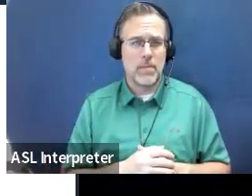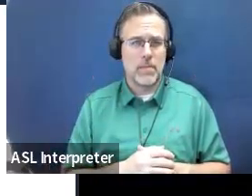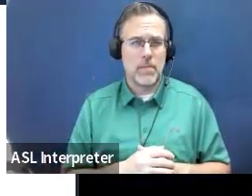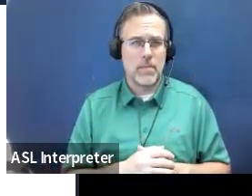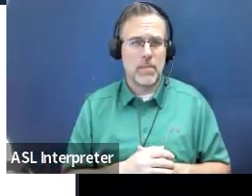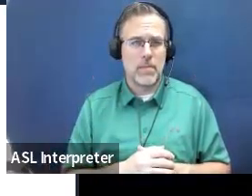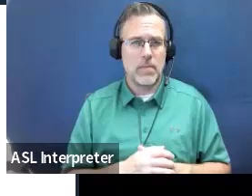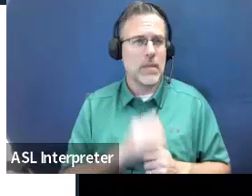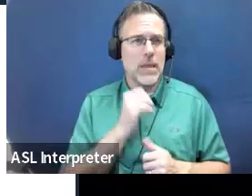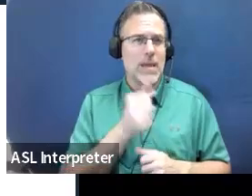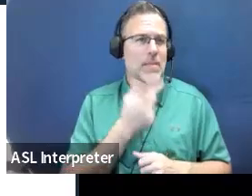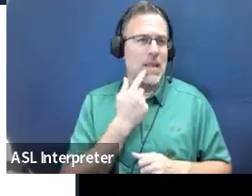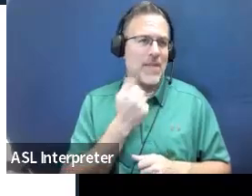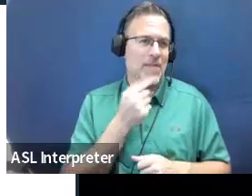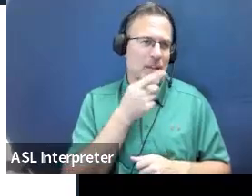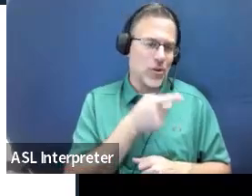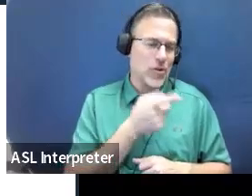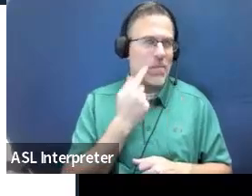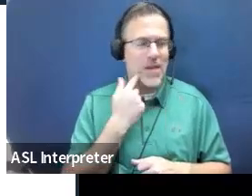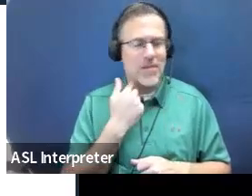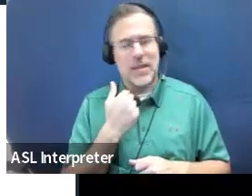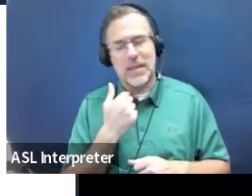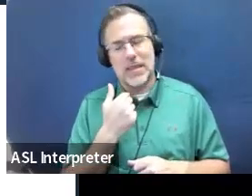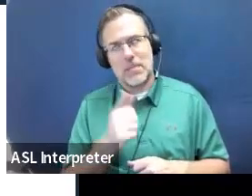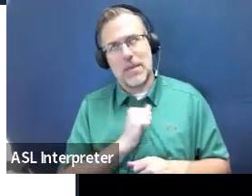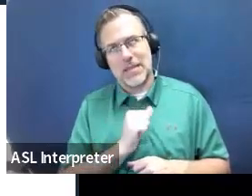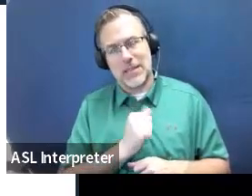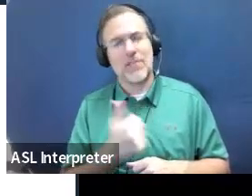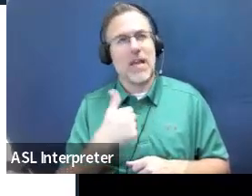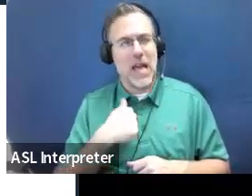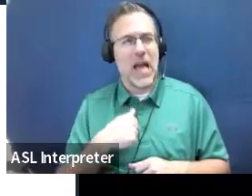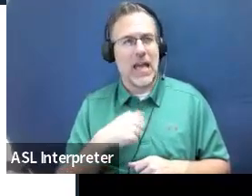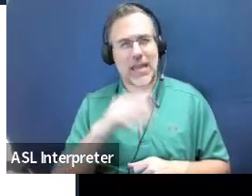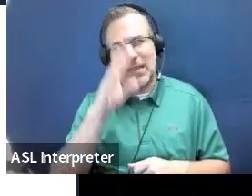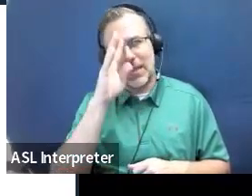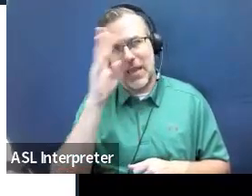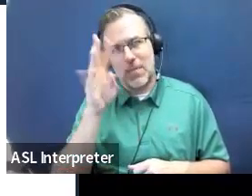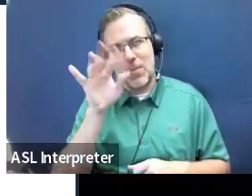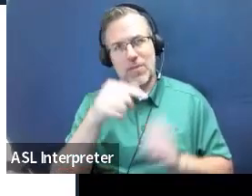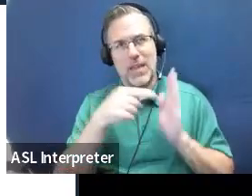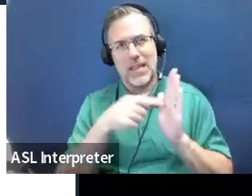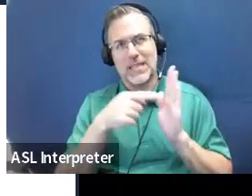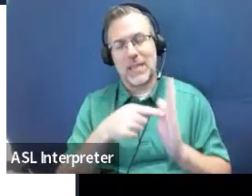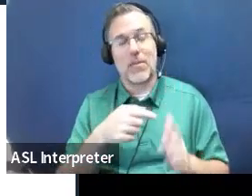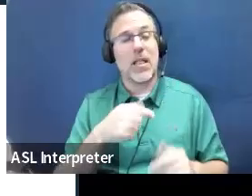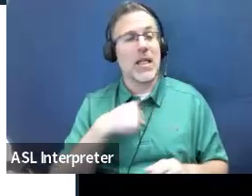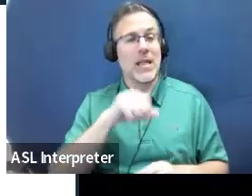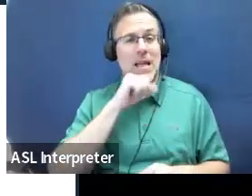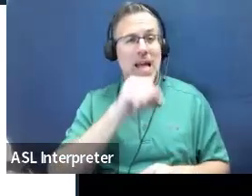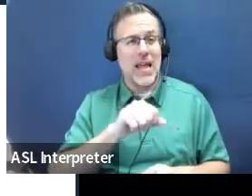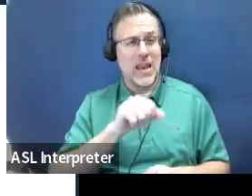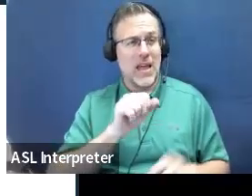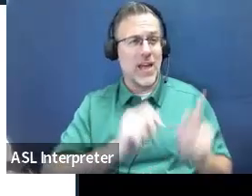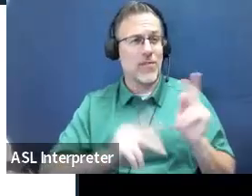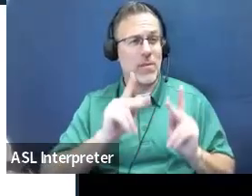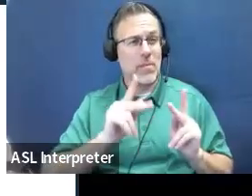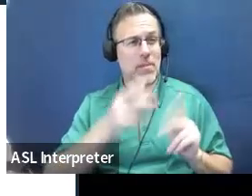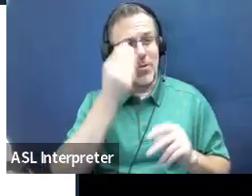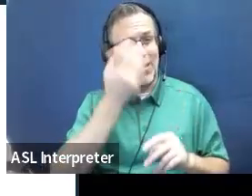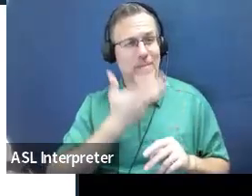I'm not laughing at you, I'm laughing at me because, like I said, I wrote that example. So I love it when people point out how I can be